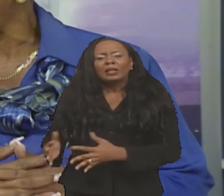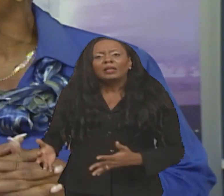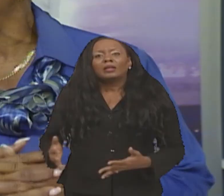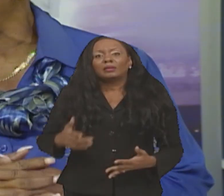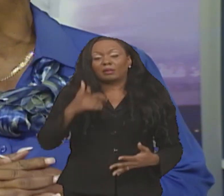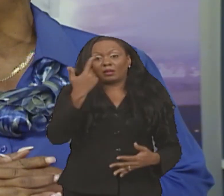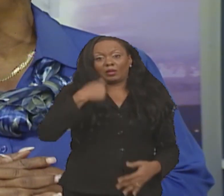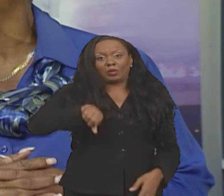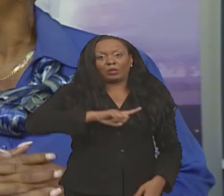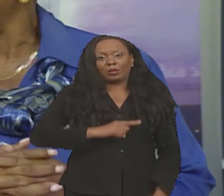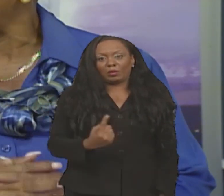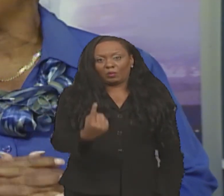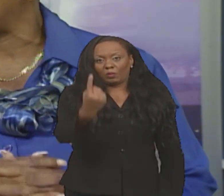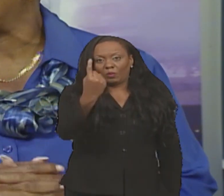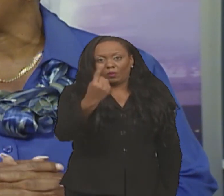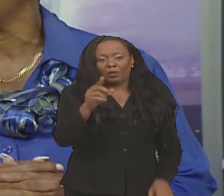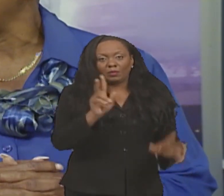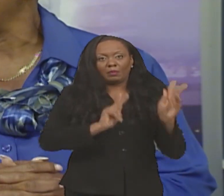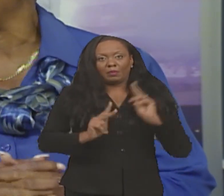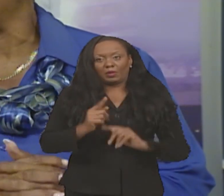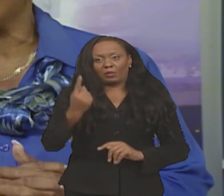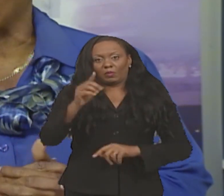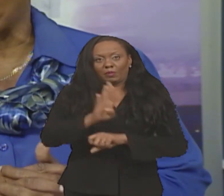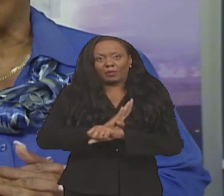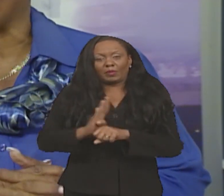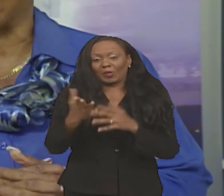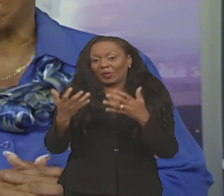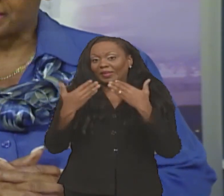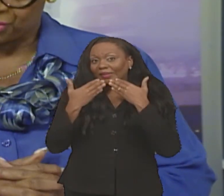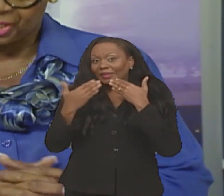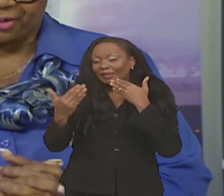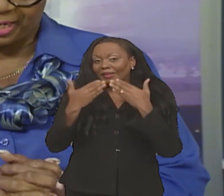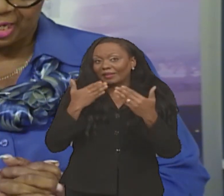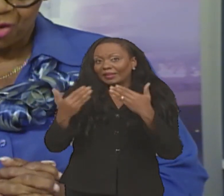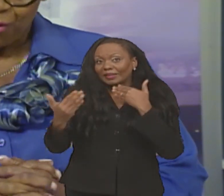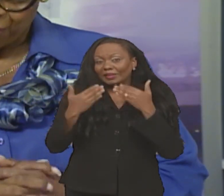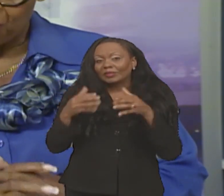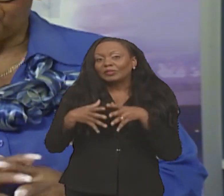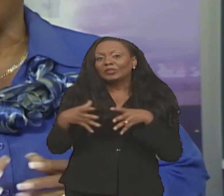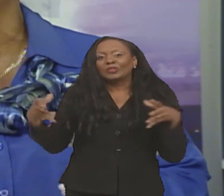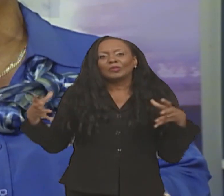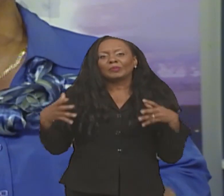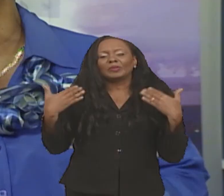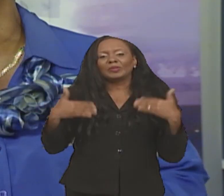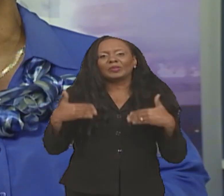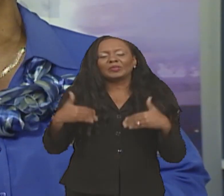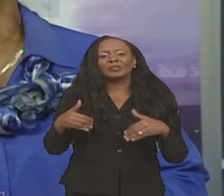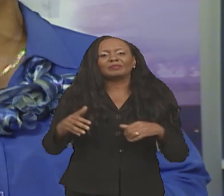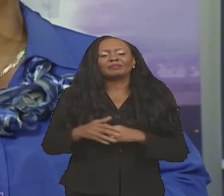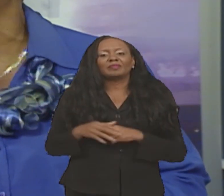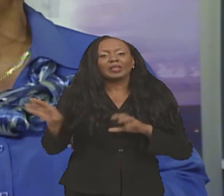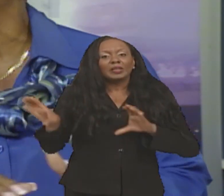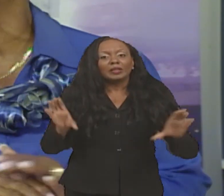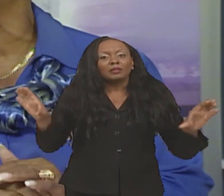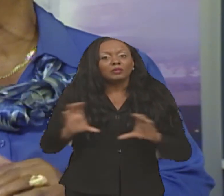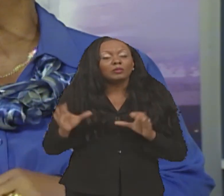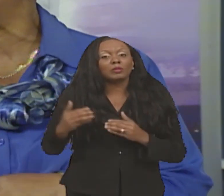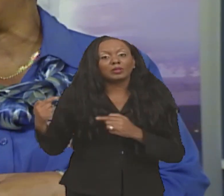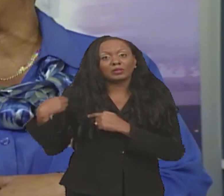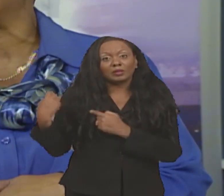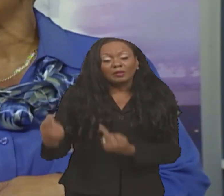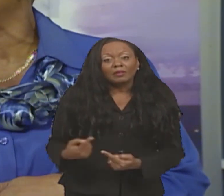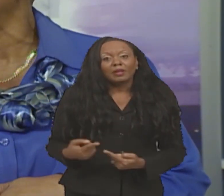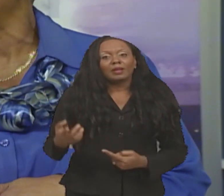are one people, one Barbados. And I want to thank all of them sincerely for all that they have done and all that we will do